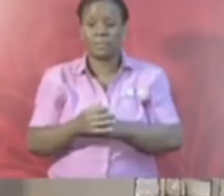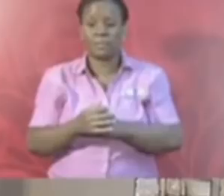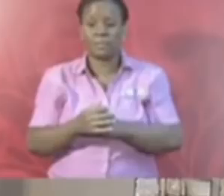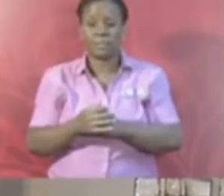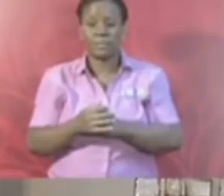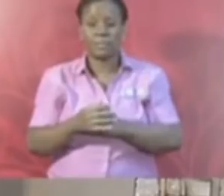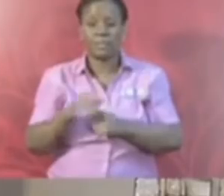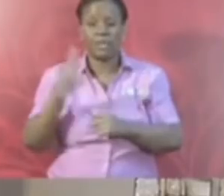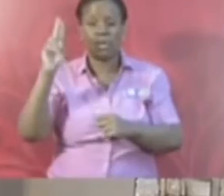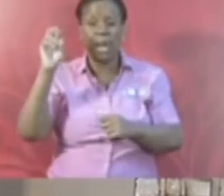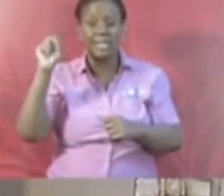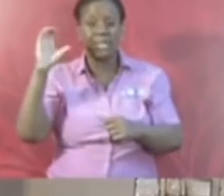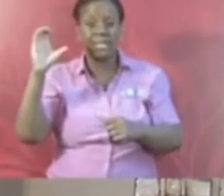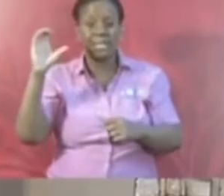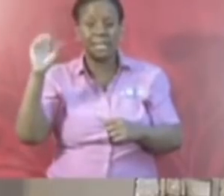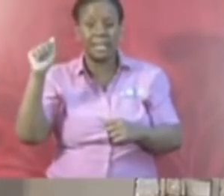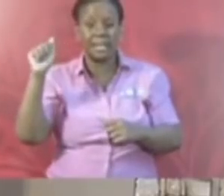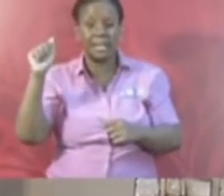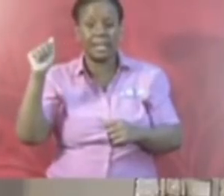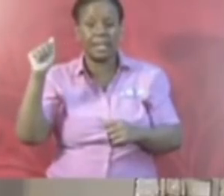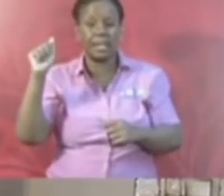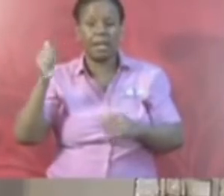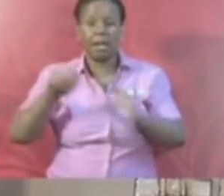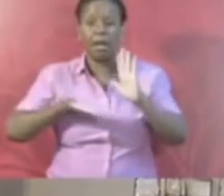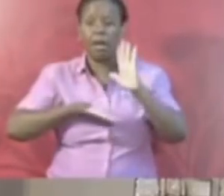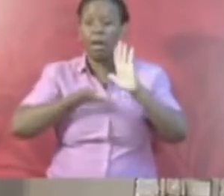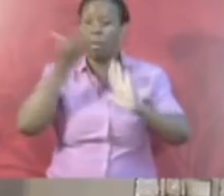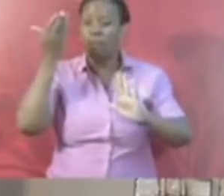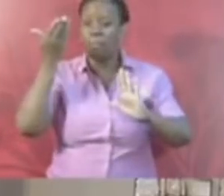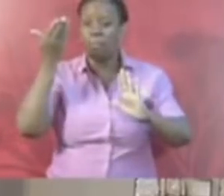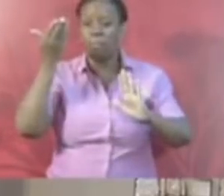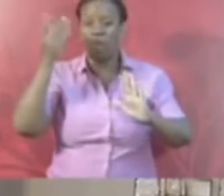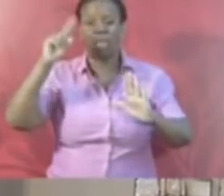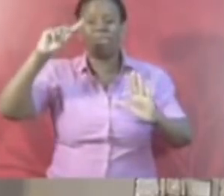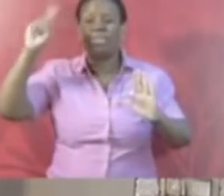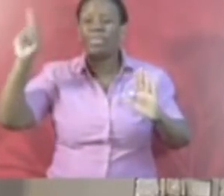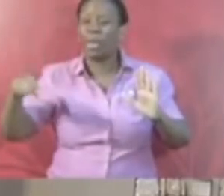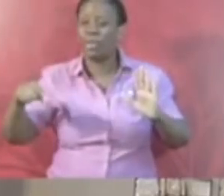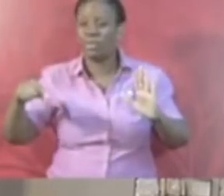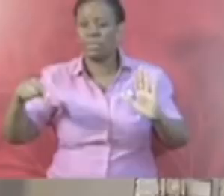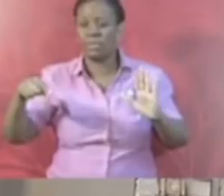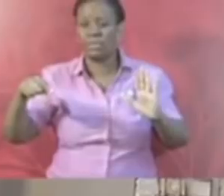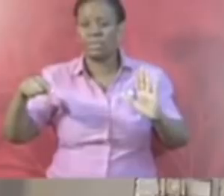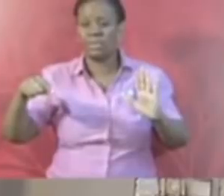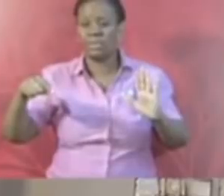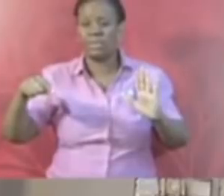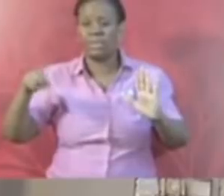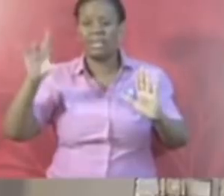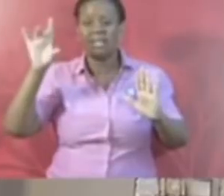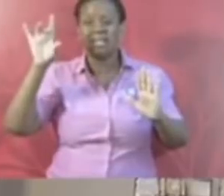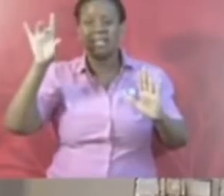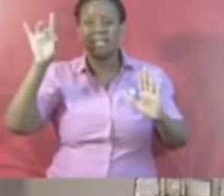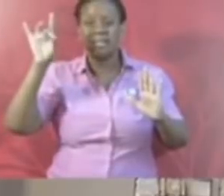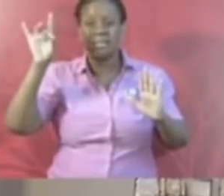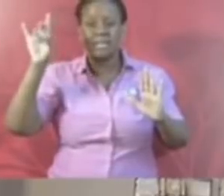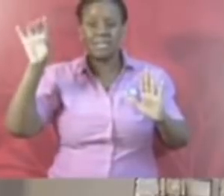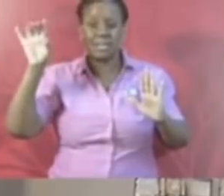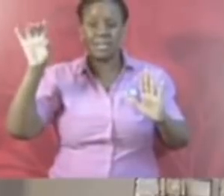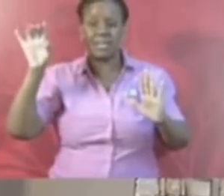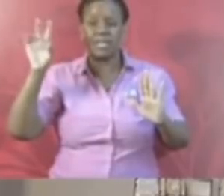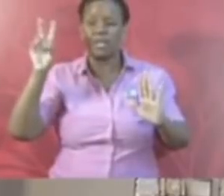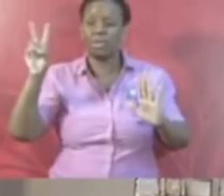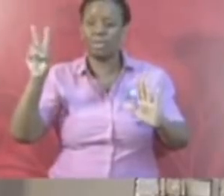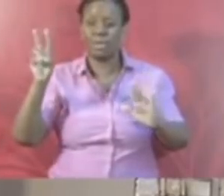to 1,702 applications. I should add that in addition to this policy, we will continue to